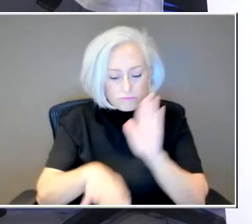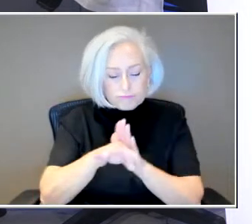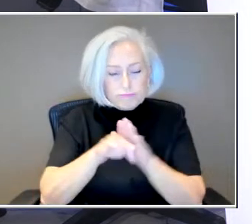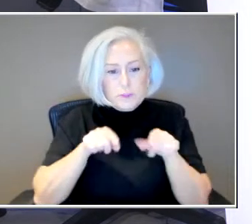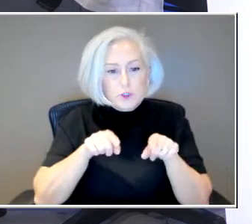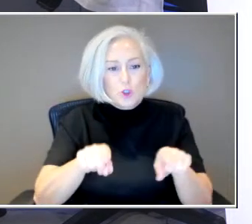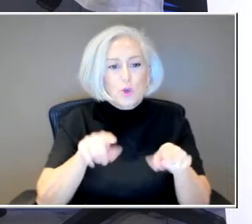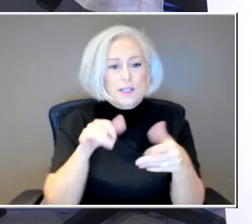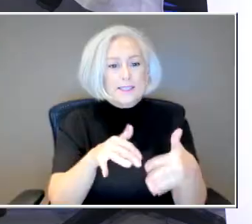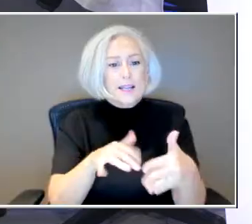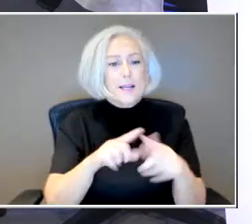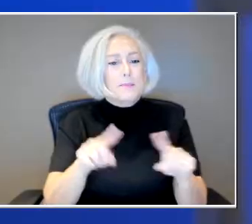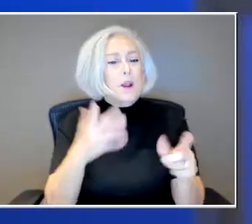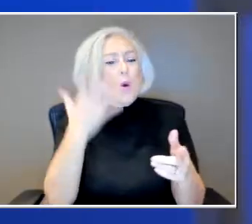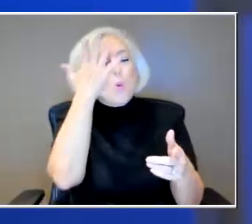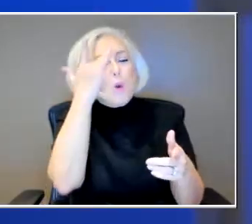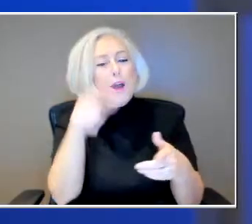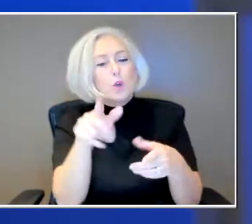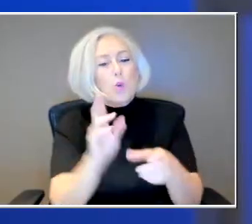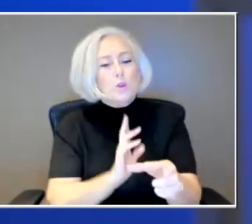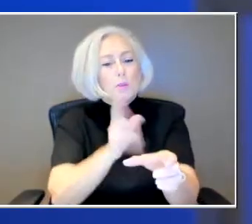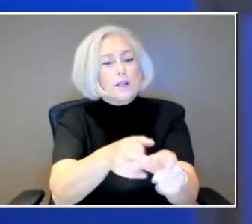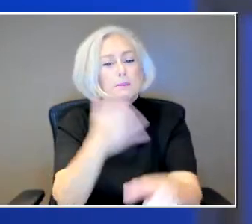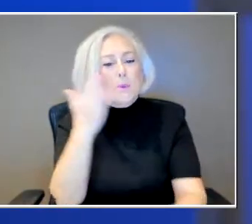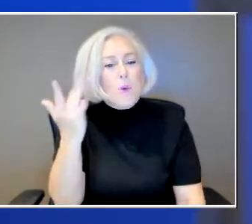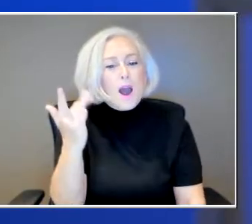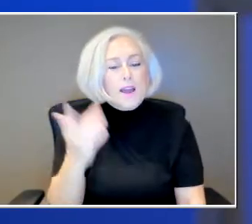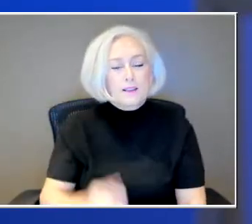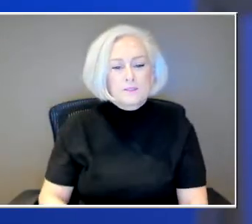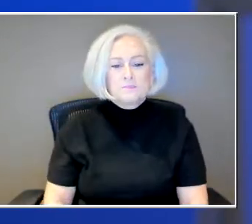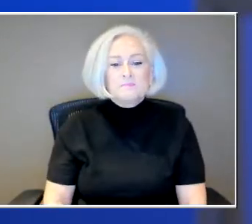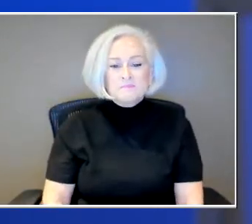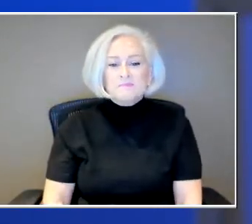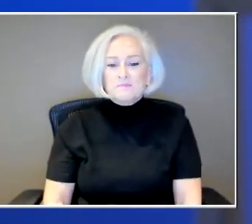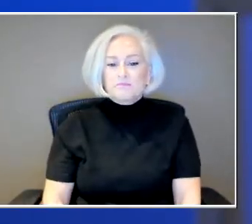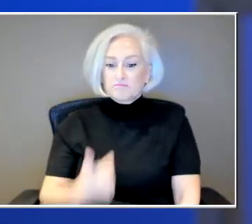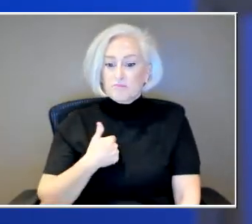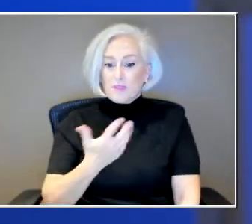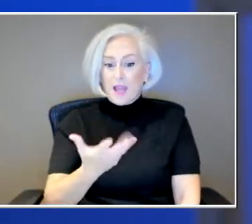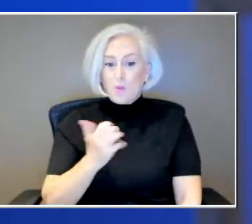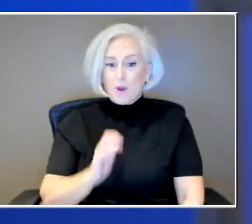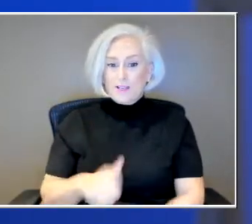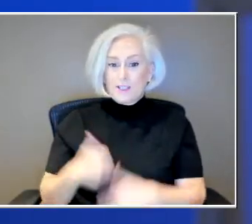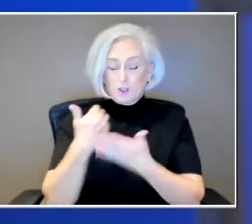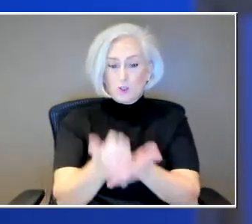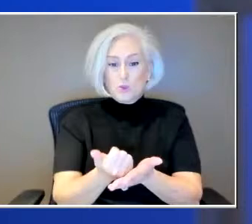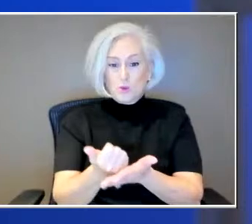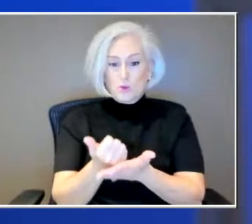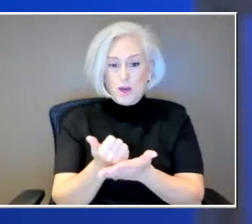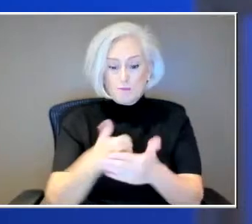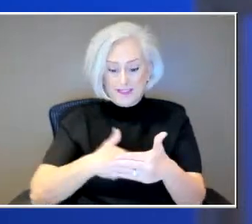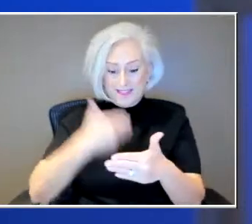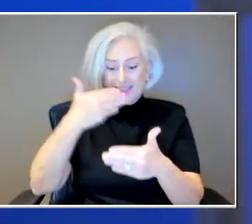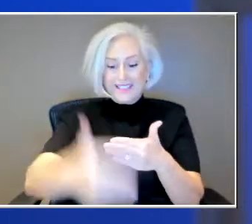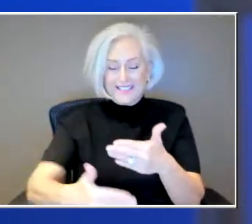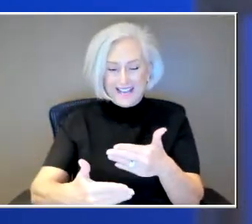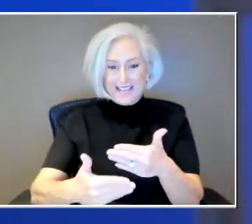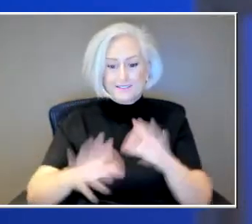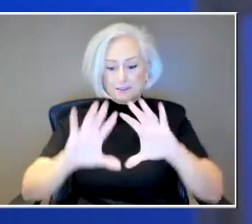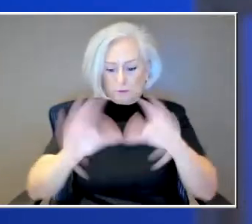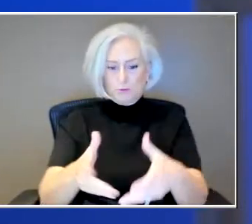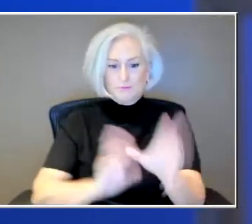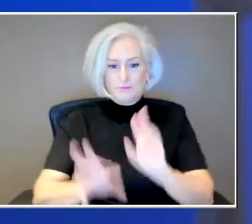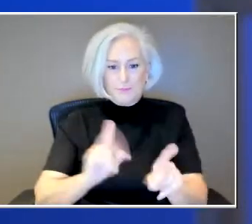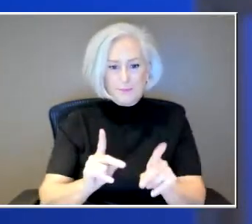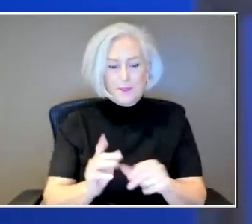participate? I just wanted to be a part of helping the next generation. I know my uncle